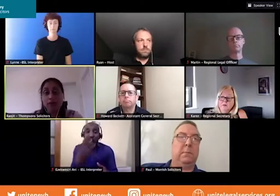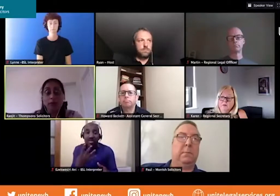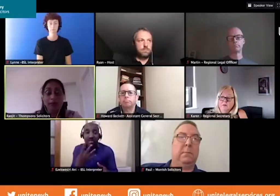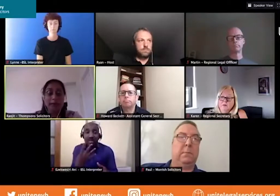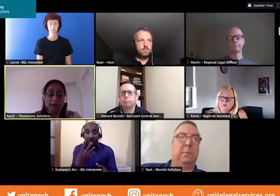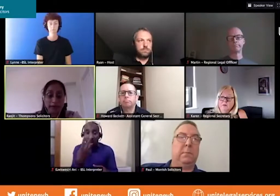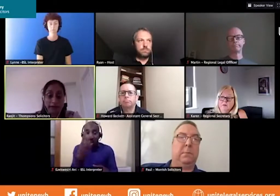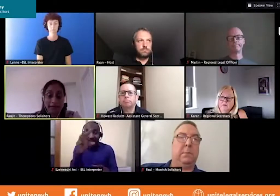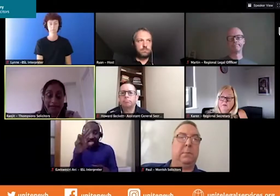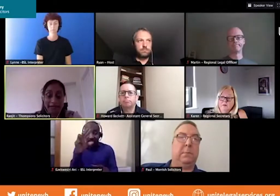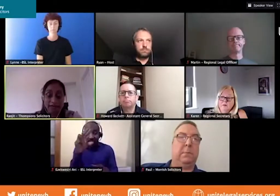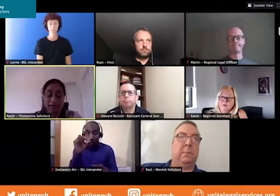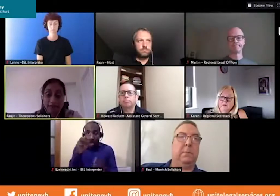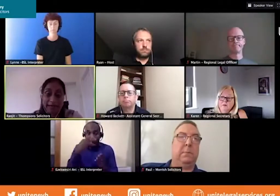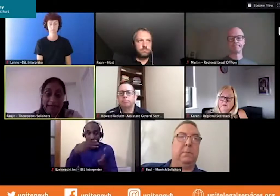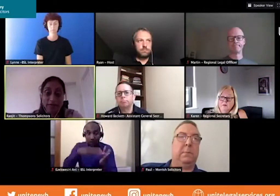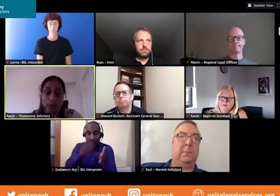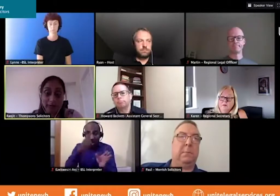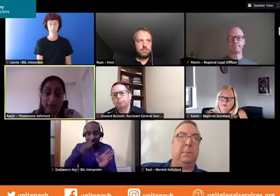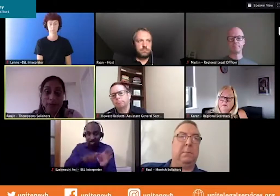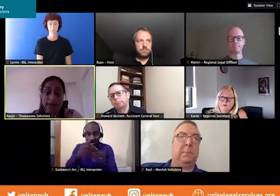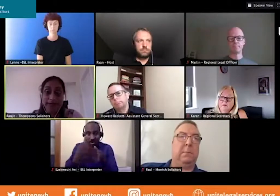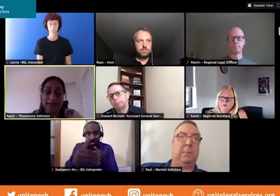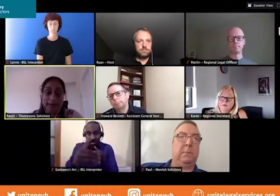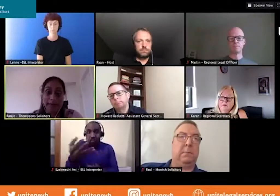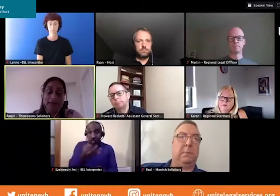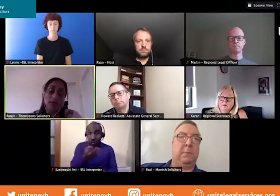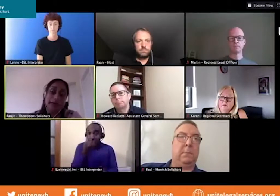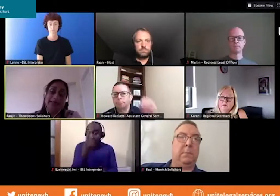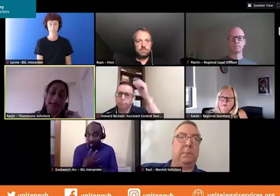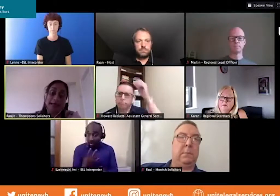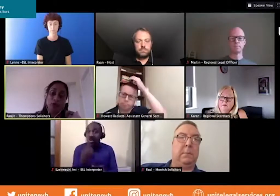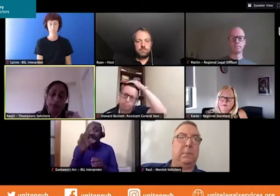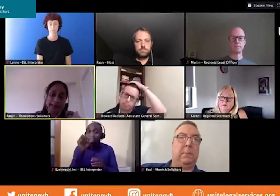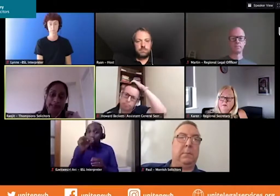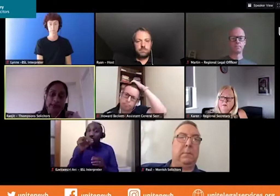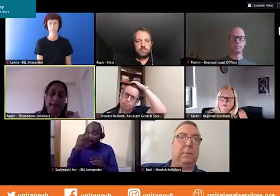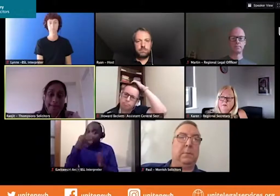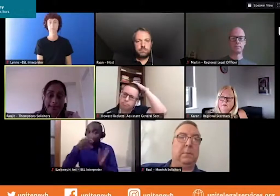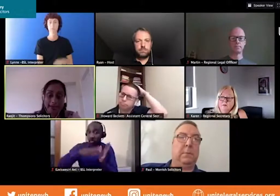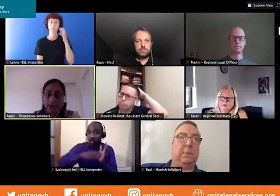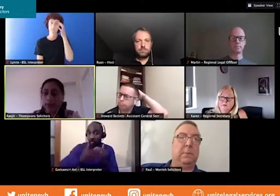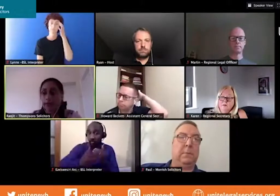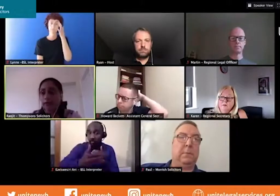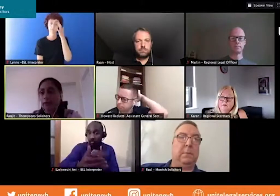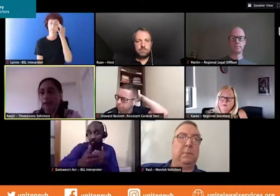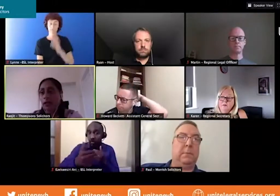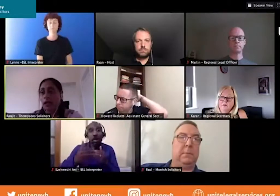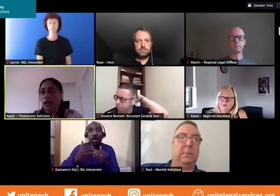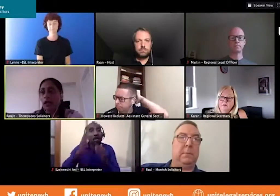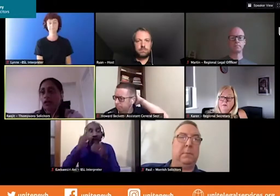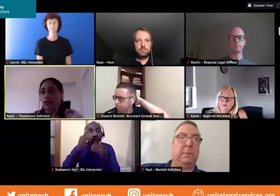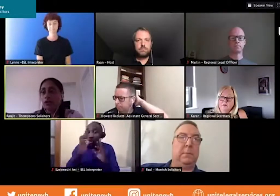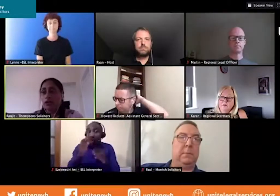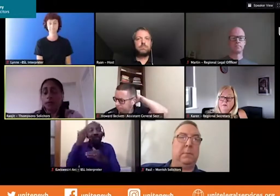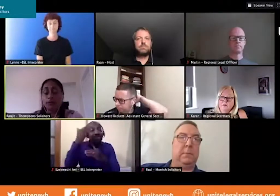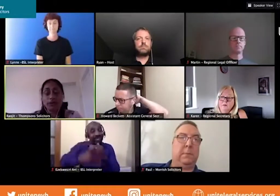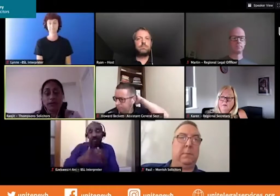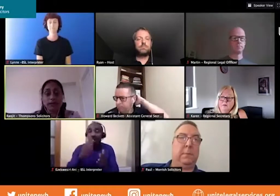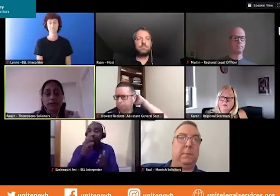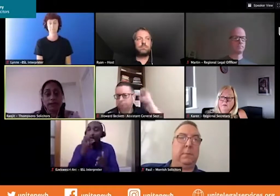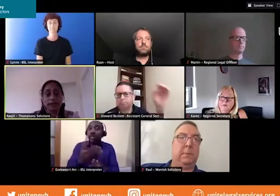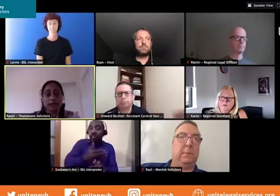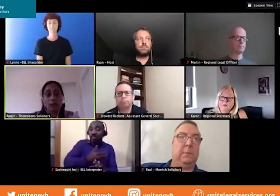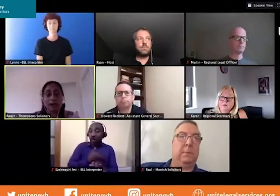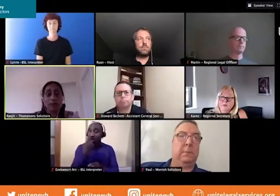So we need to be very clear and very careful when the employee is making that request, they haven't already made a request. Another option is